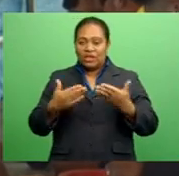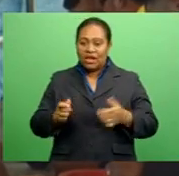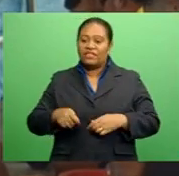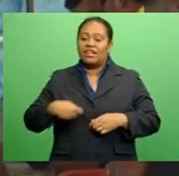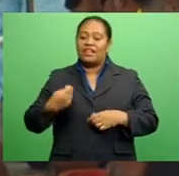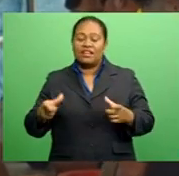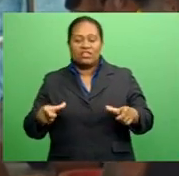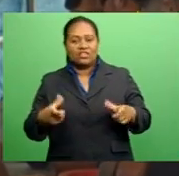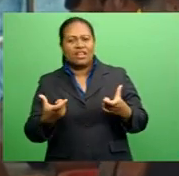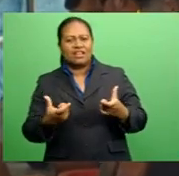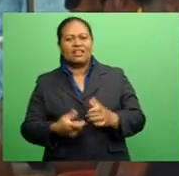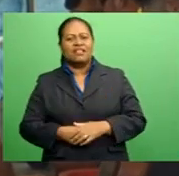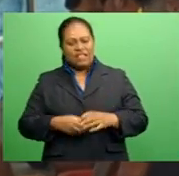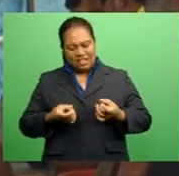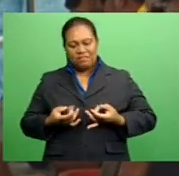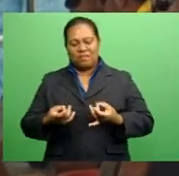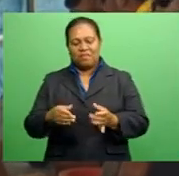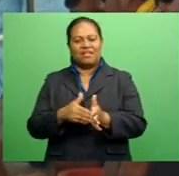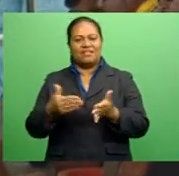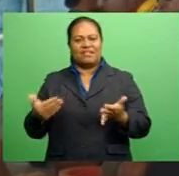week.